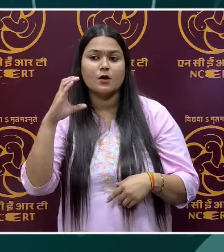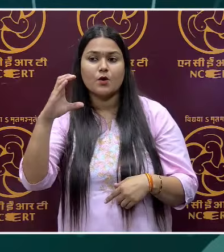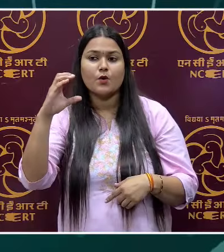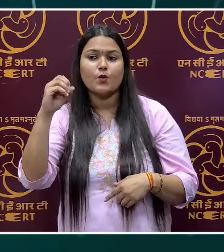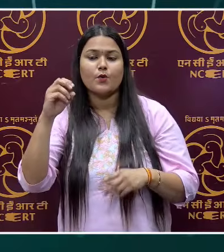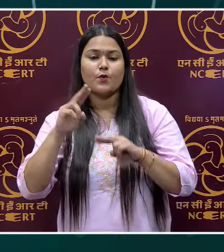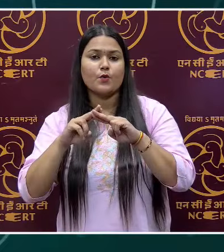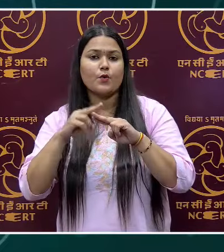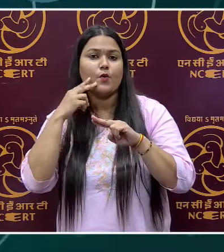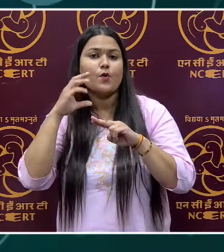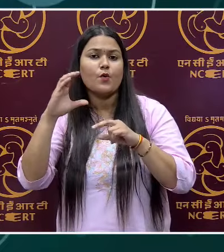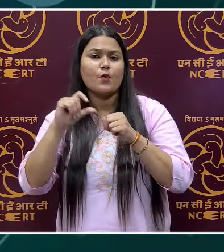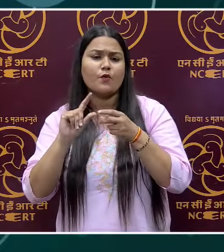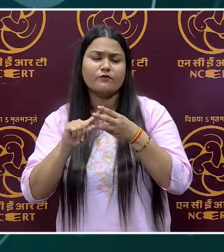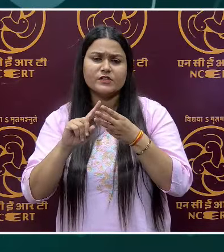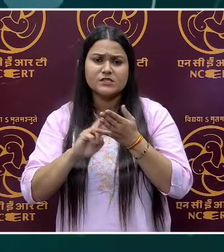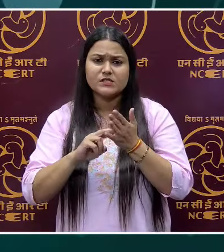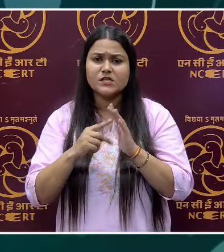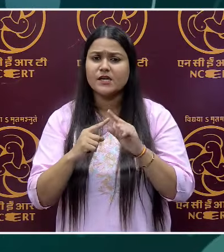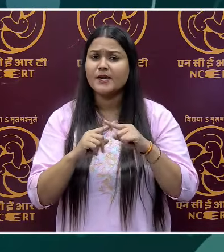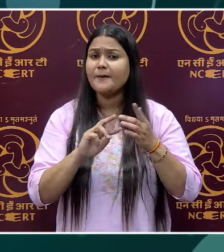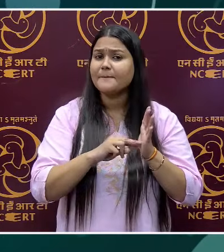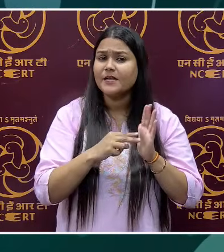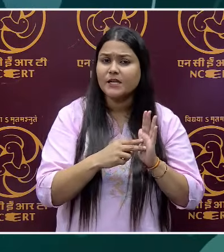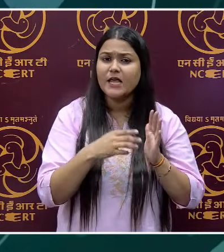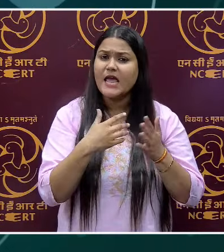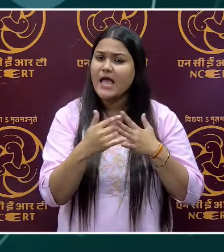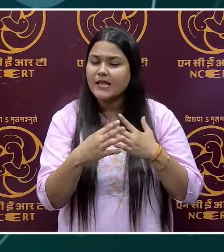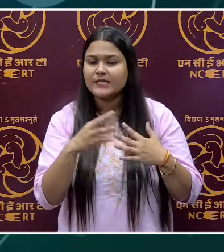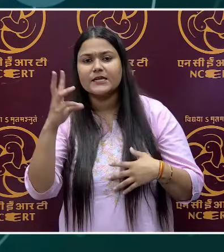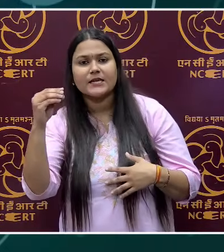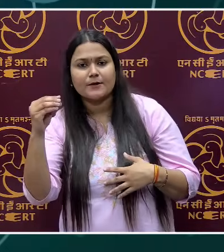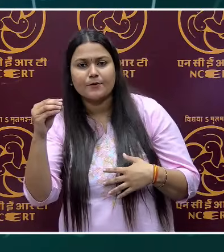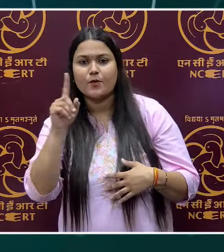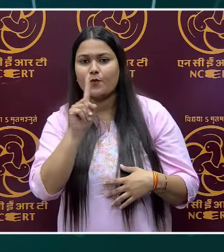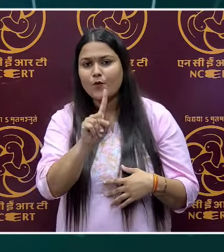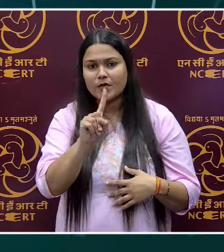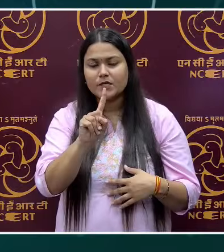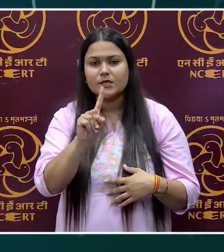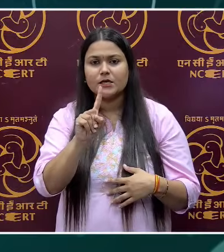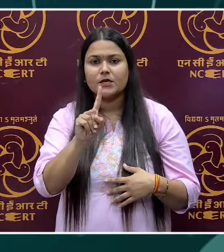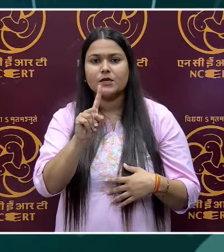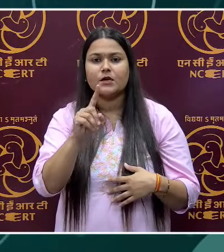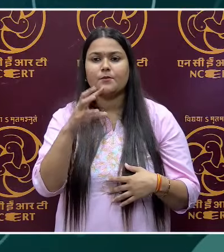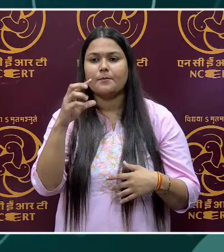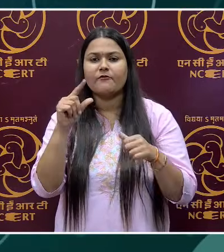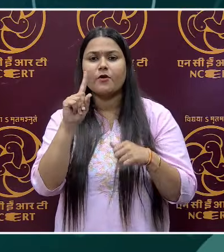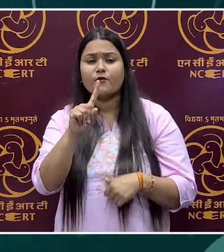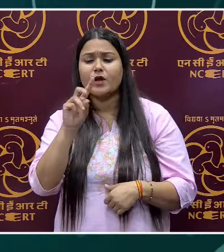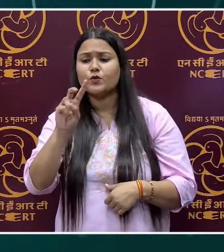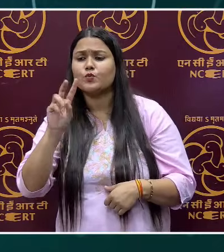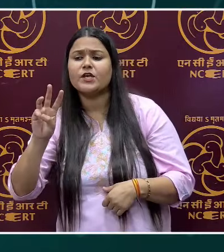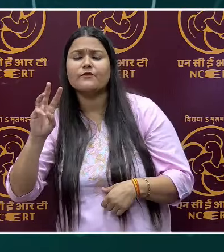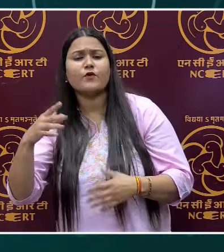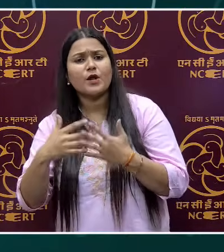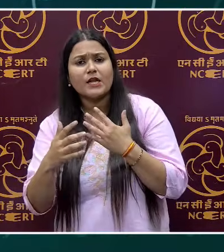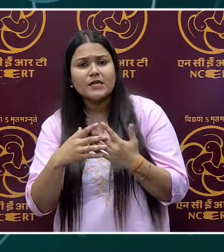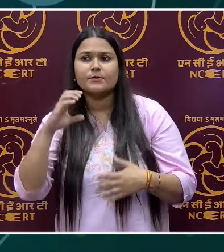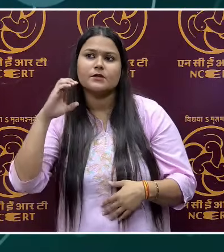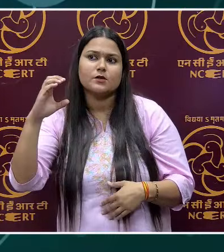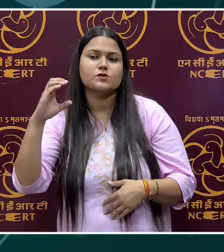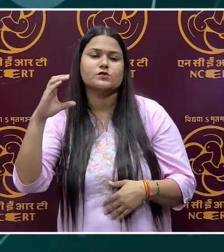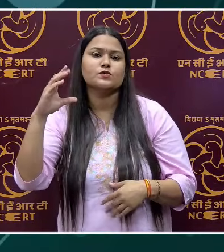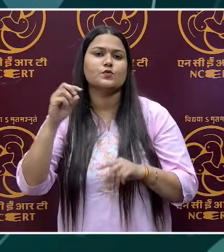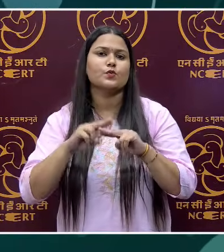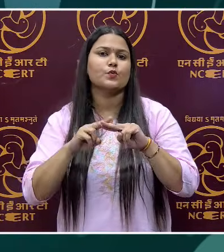0. So anything raised power 0, that is 1 as we know, but from here we can see this is the value